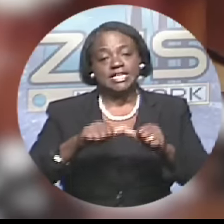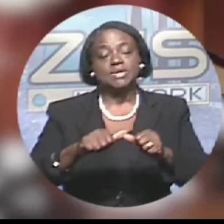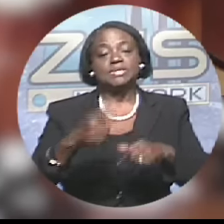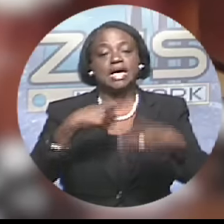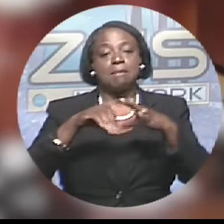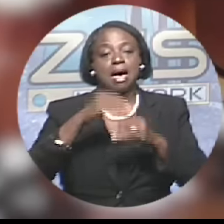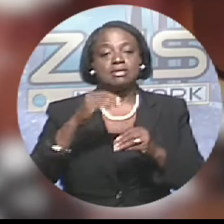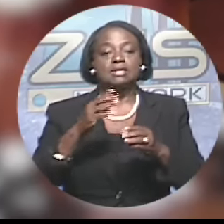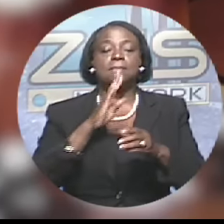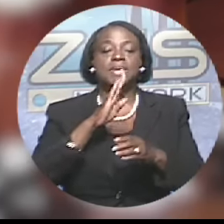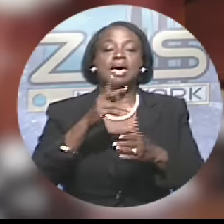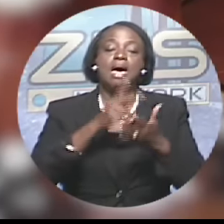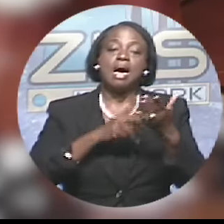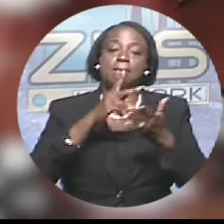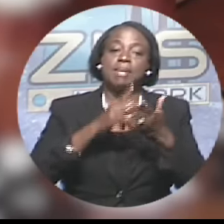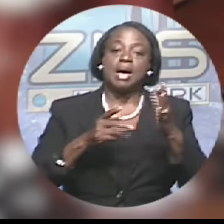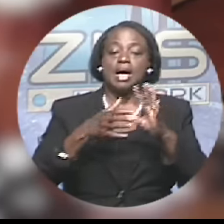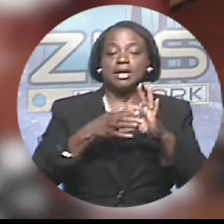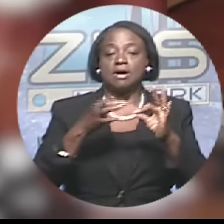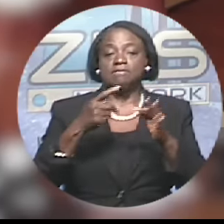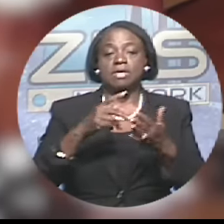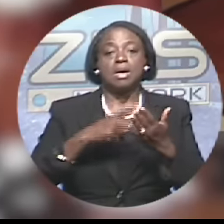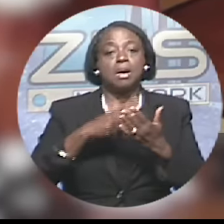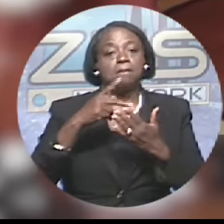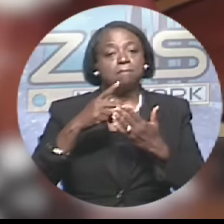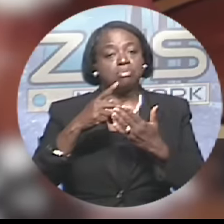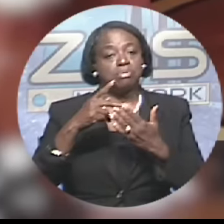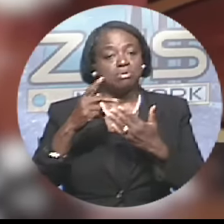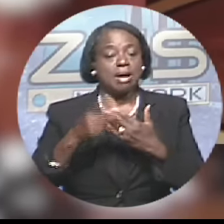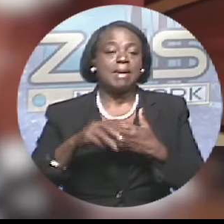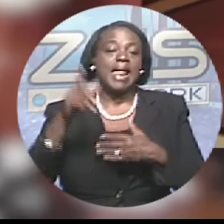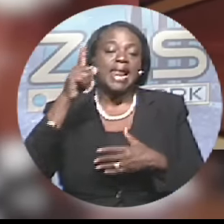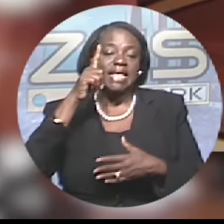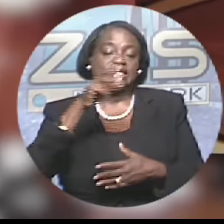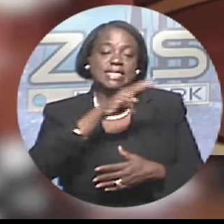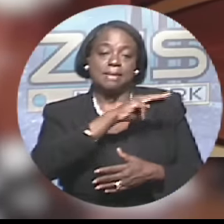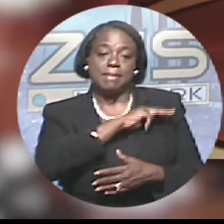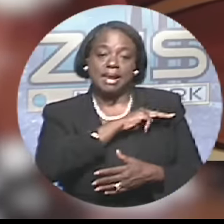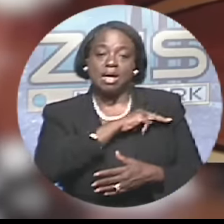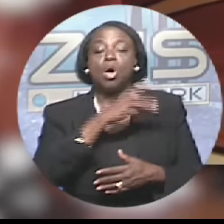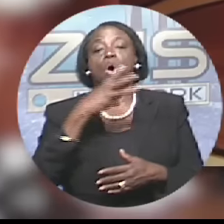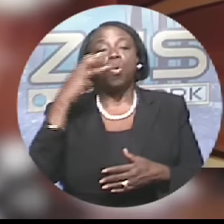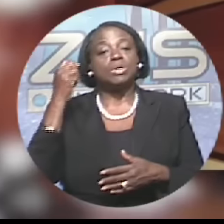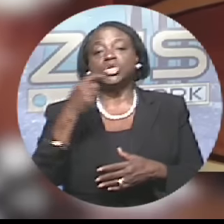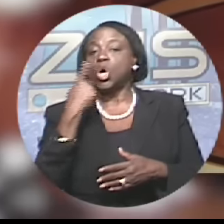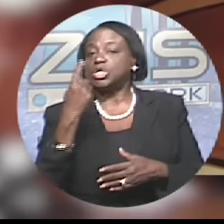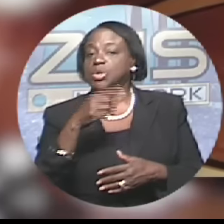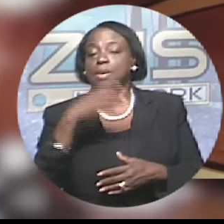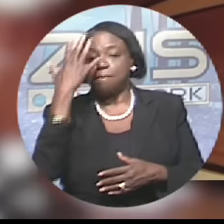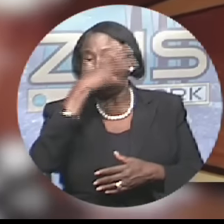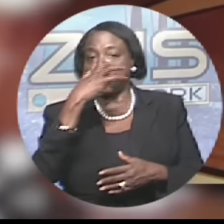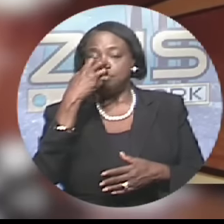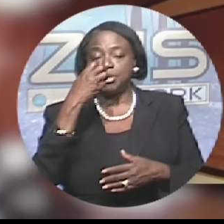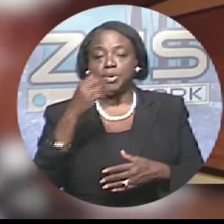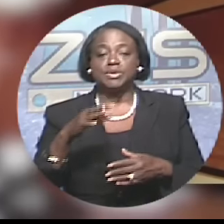program. Leslie Miller was another beauty queen that played. So, you know, there was a mixture